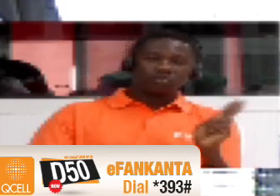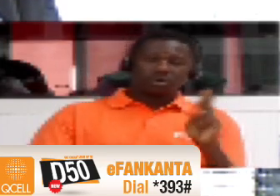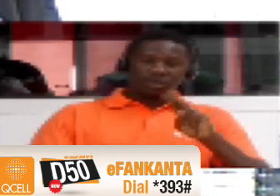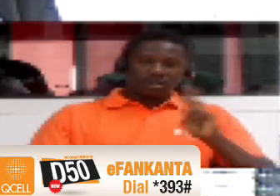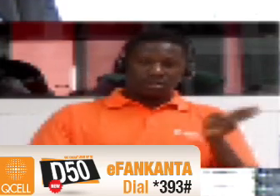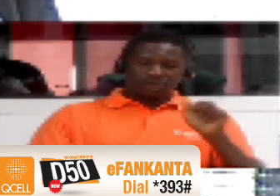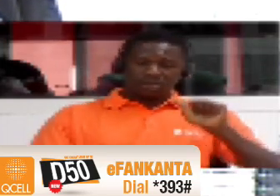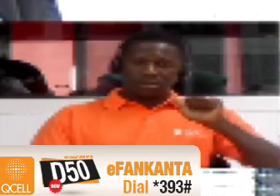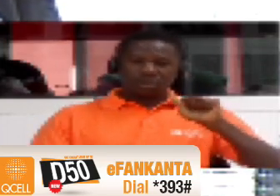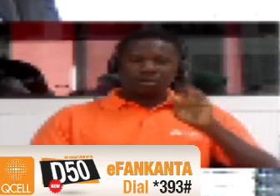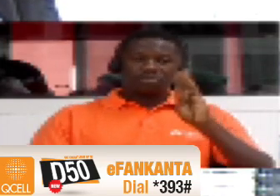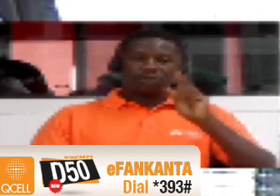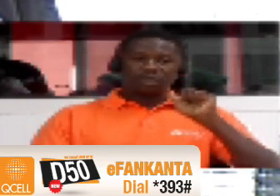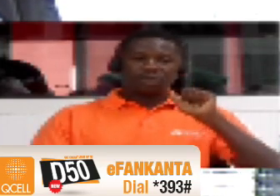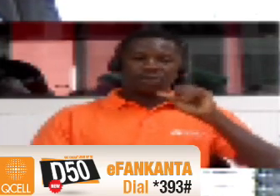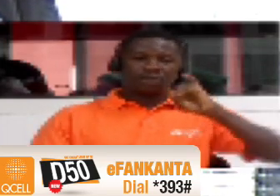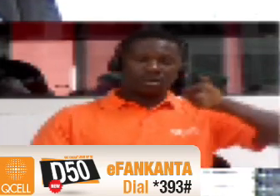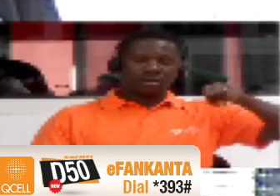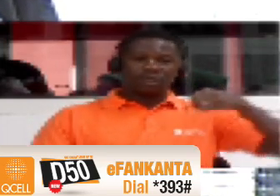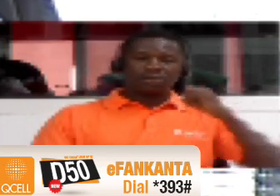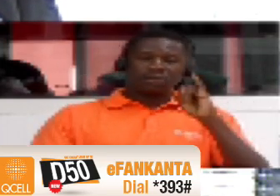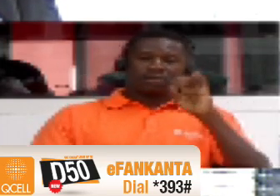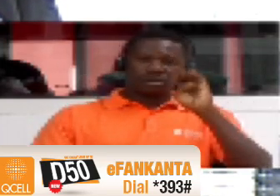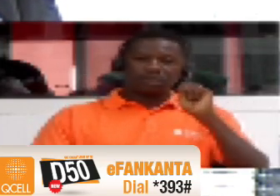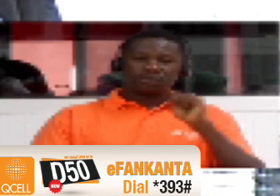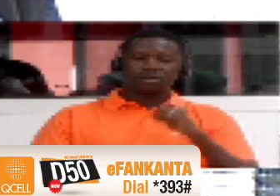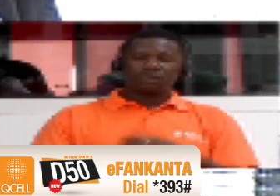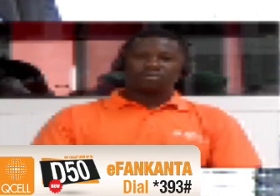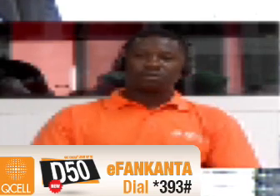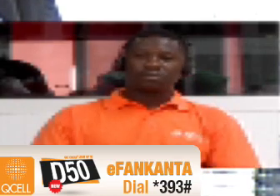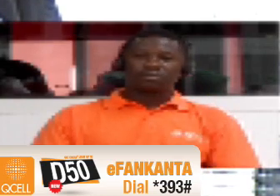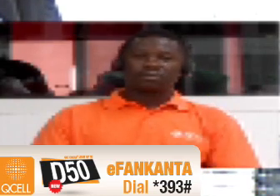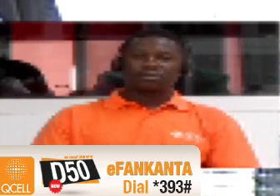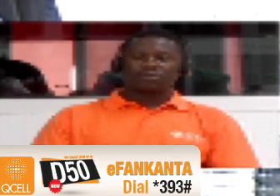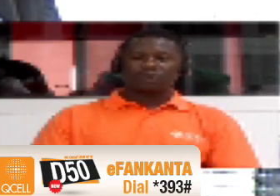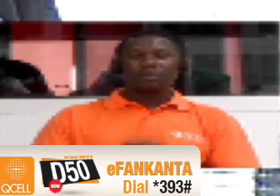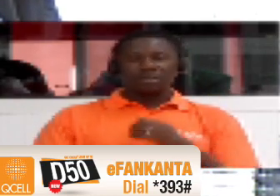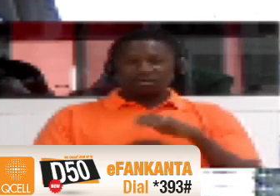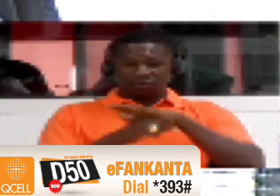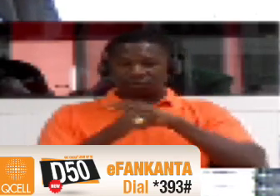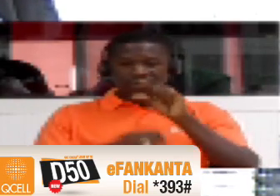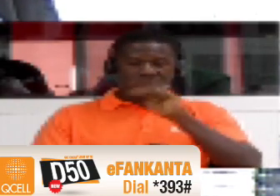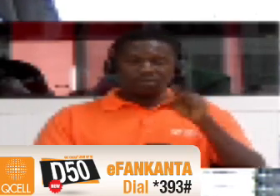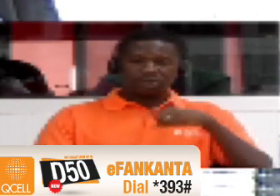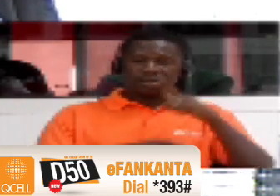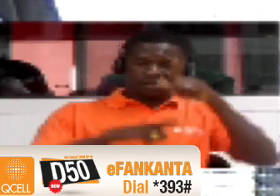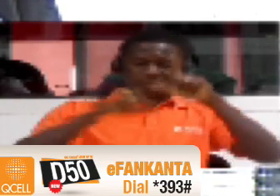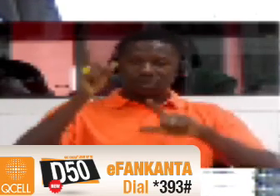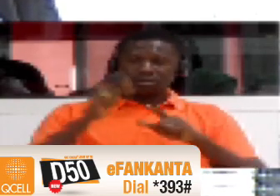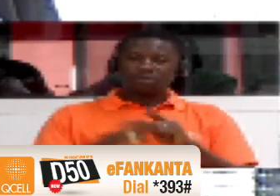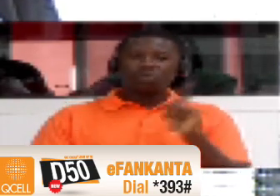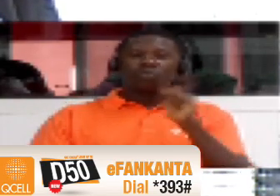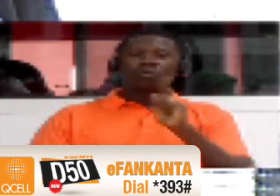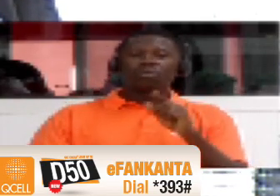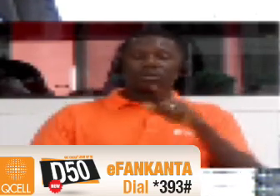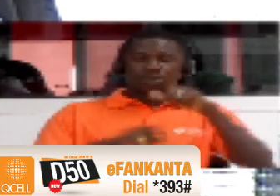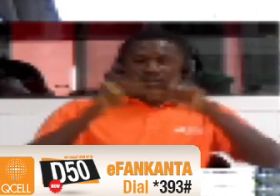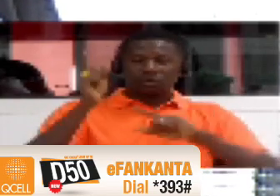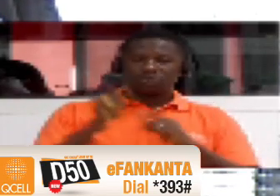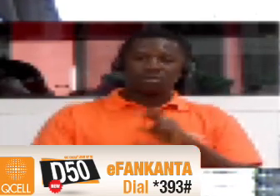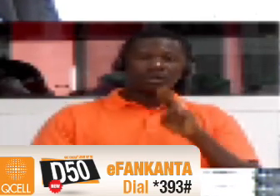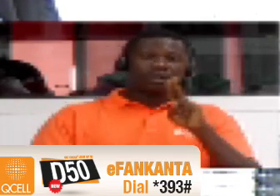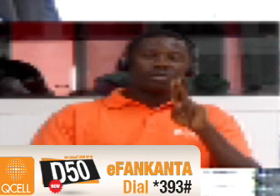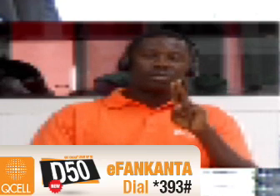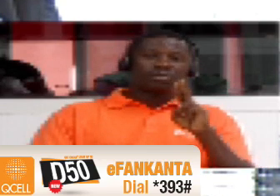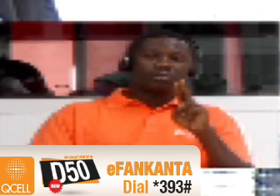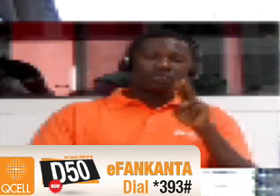there. Major Lem. He was a major. Please give us their full names and their ranks. What rank was Noah Badjie? Itolu aning